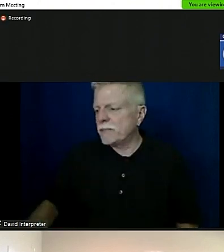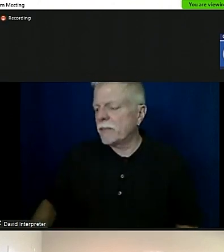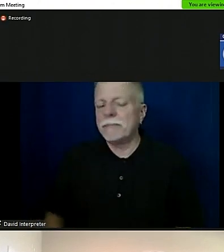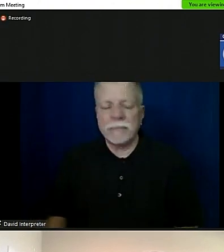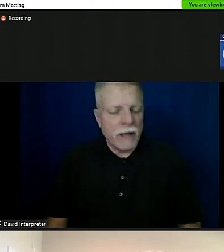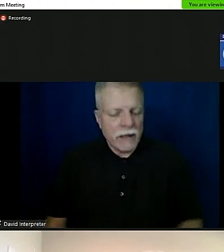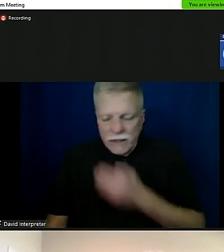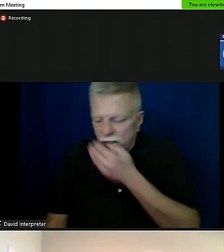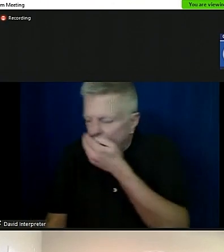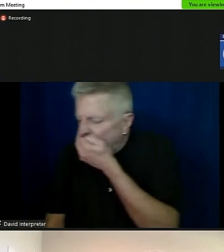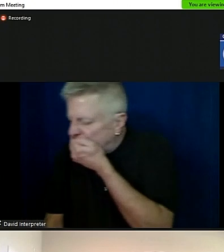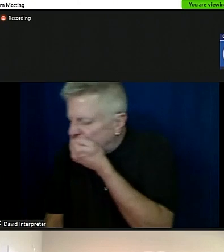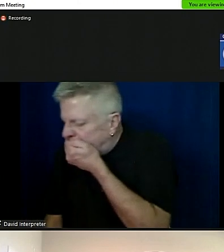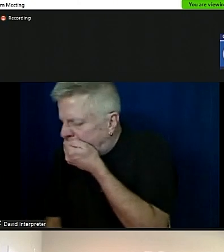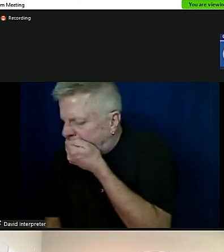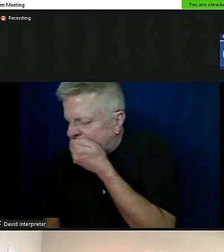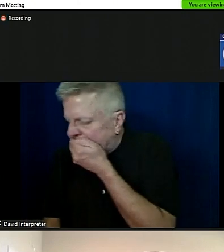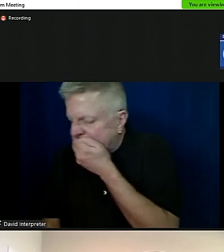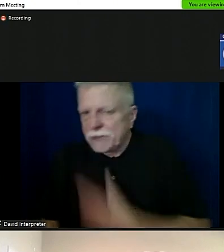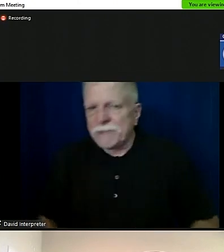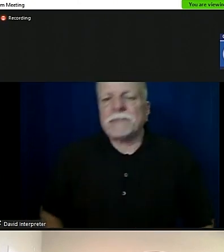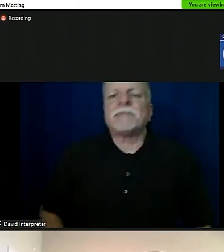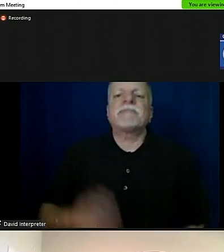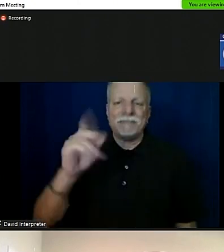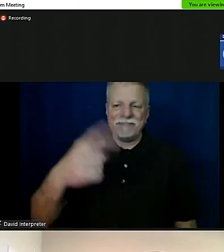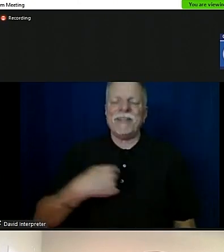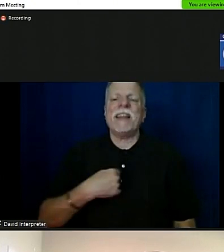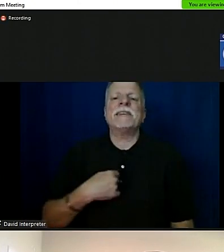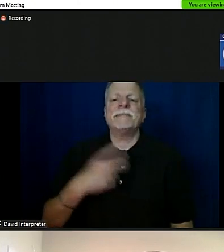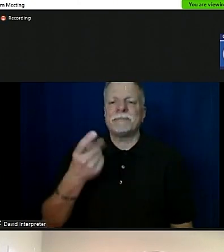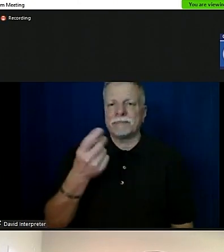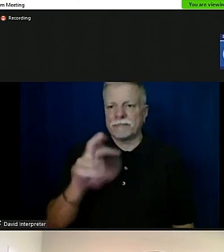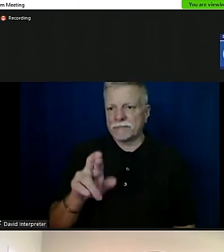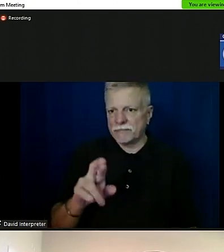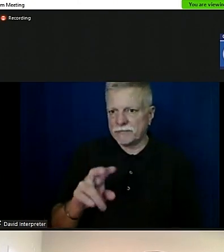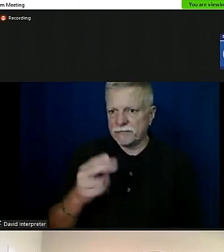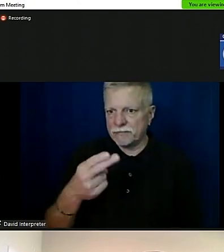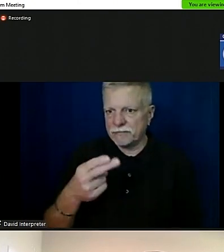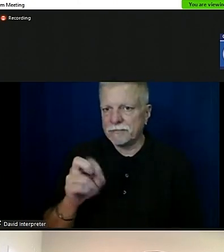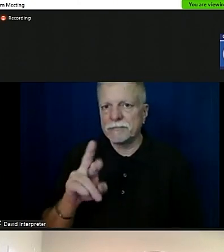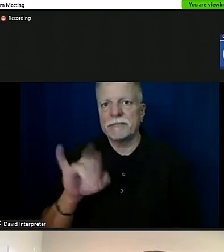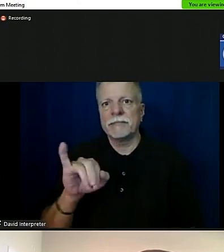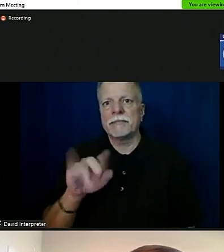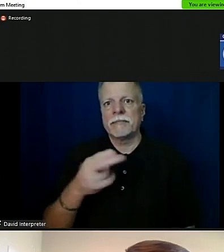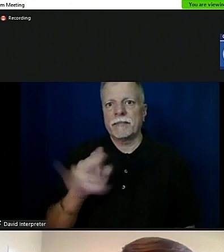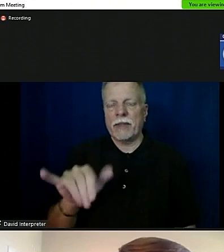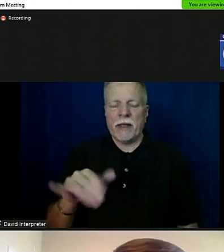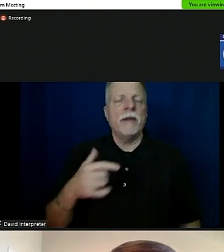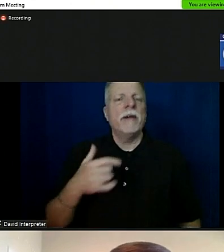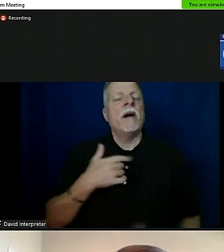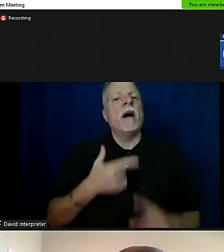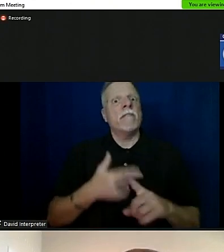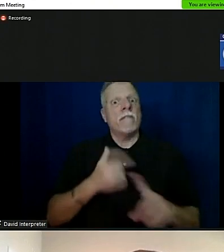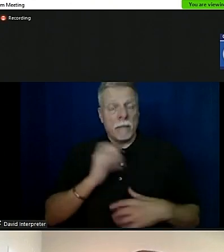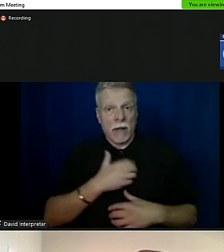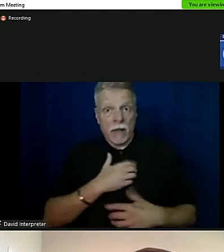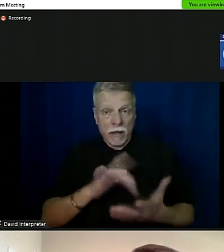Yeah, this is Rachel. I can start. So, I mean, I would say that, you know, from an epidemiologic perspective and a disease